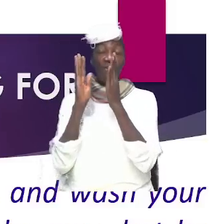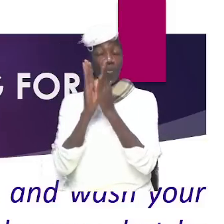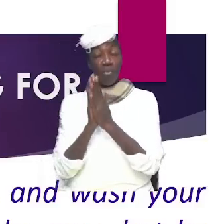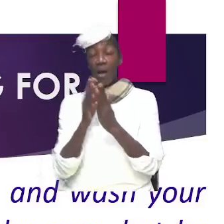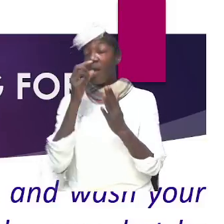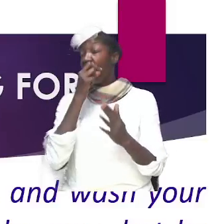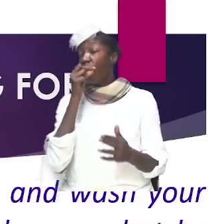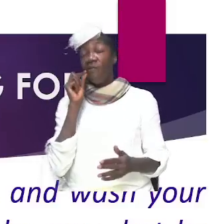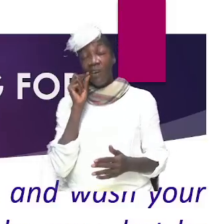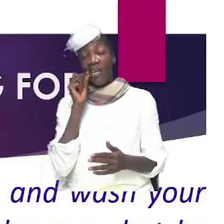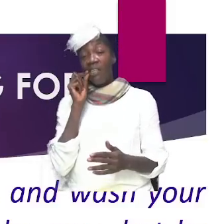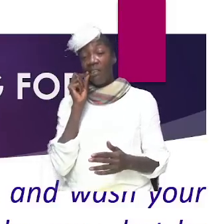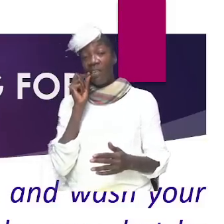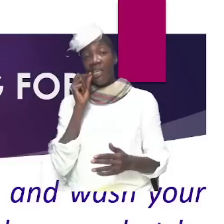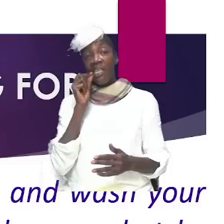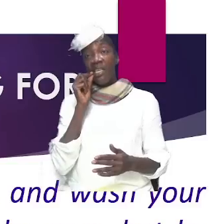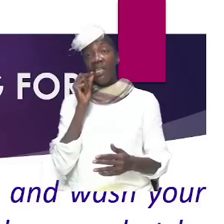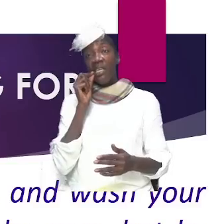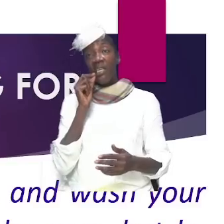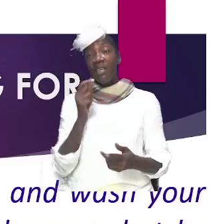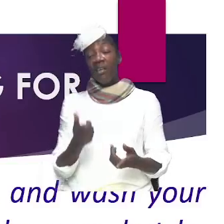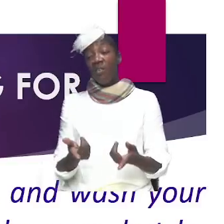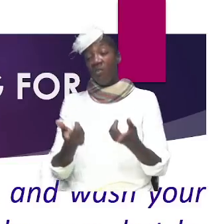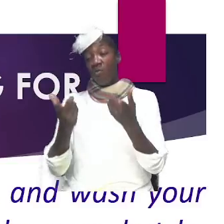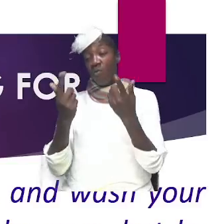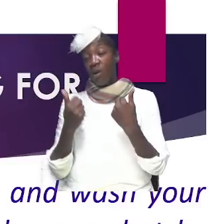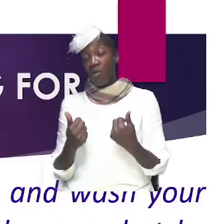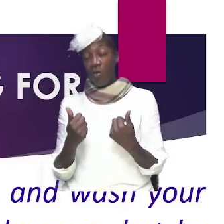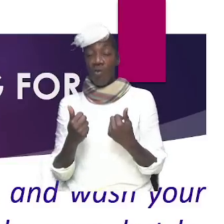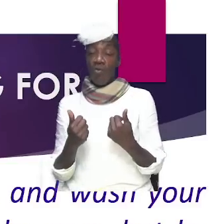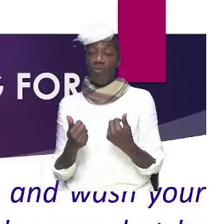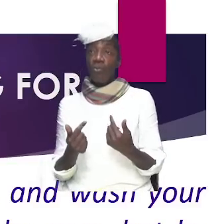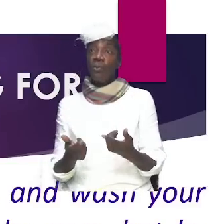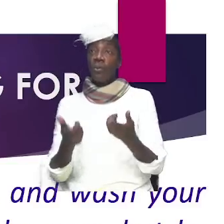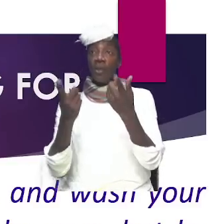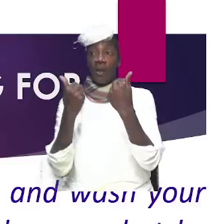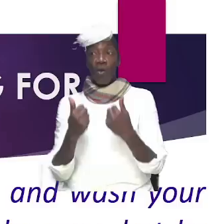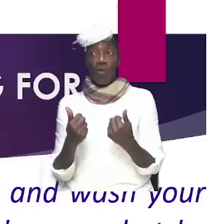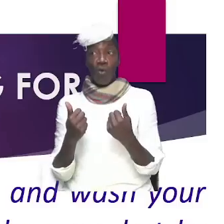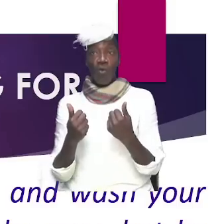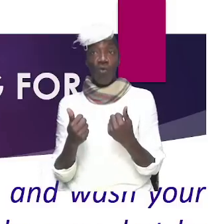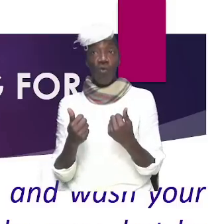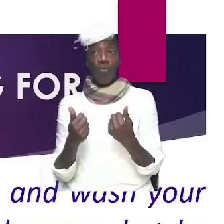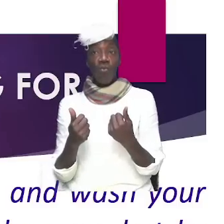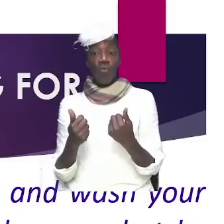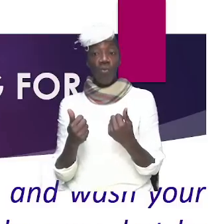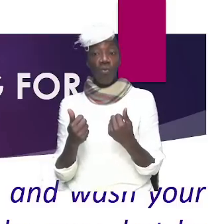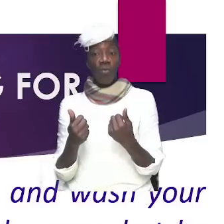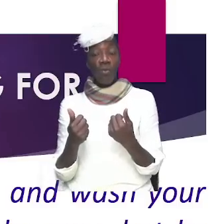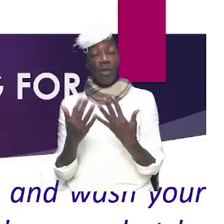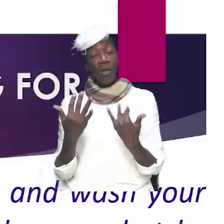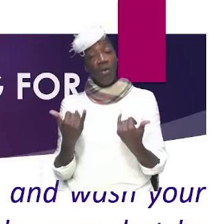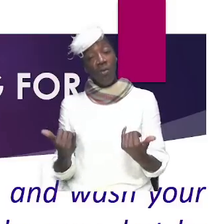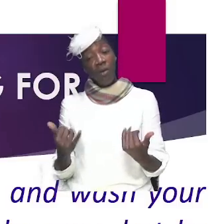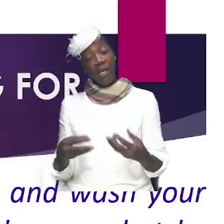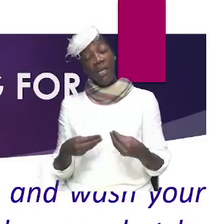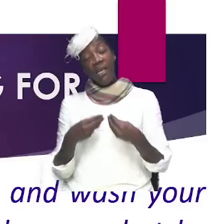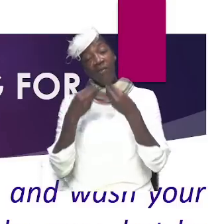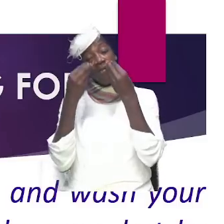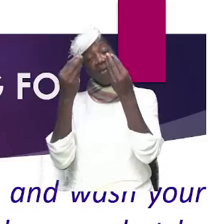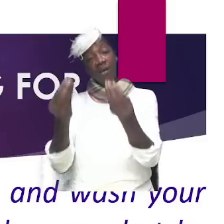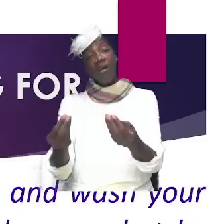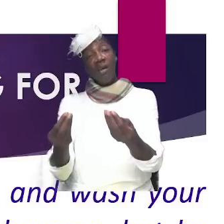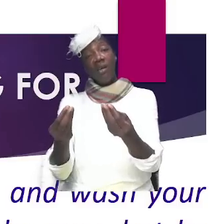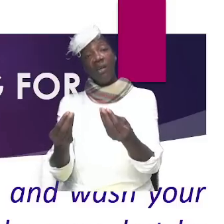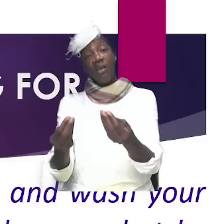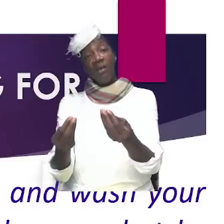fasting? Oh yes, we come into inheritance and we come into funds. How do we give alms? It is one of the things that